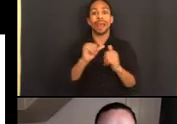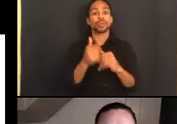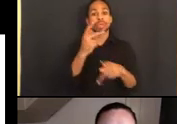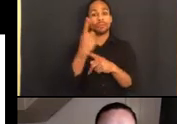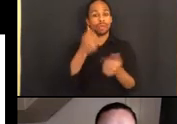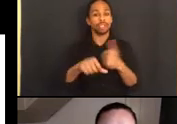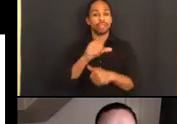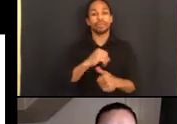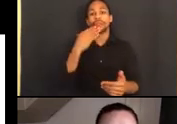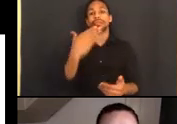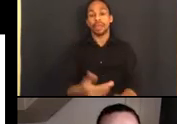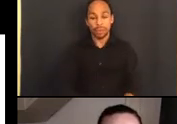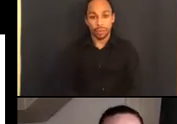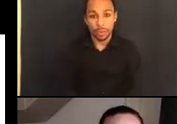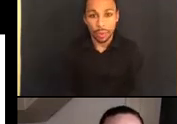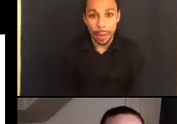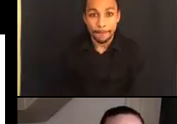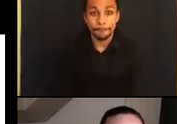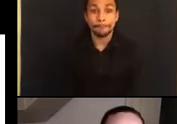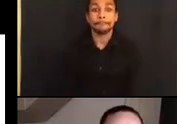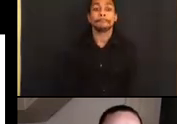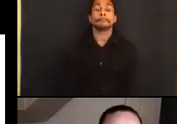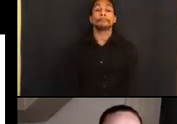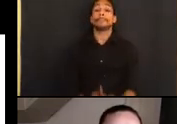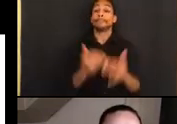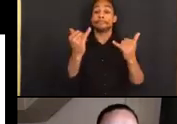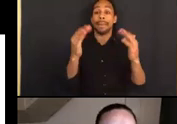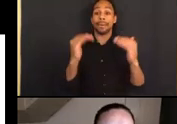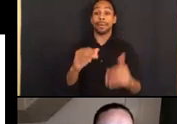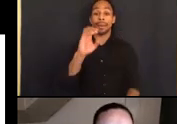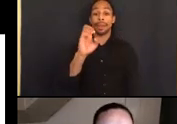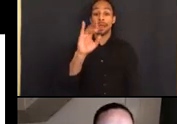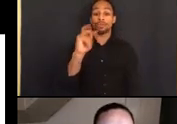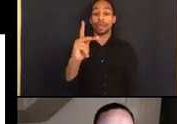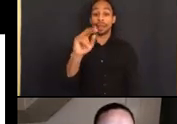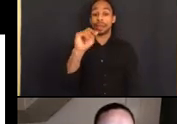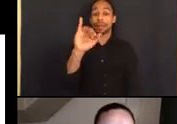you. Thank you so much. And now we have Eric Nicholson.